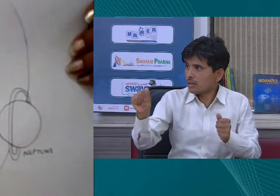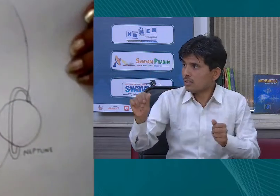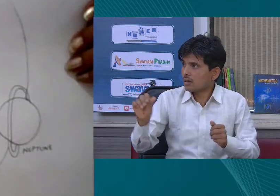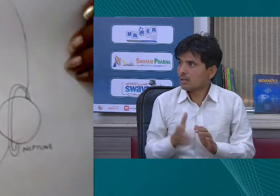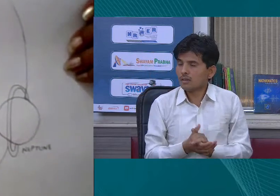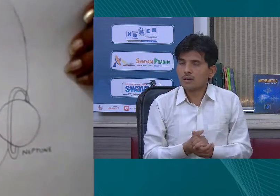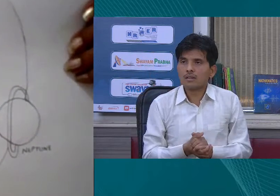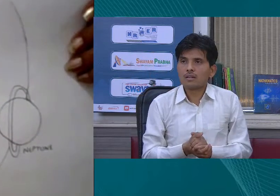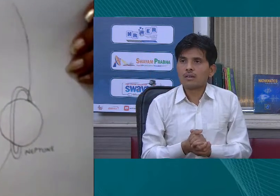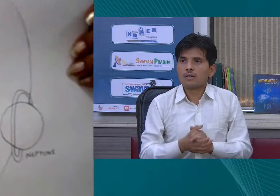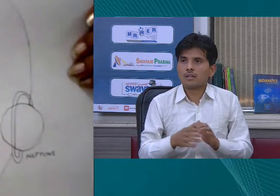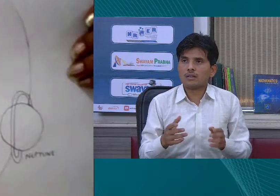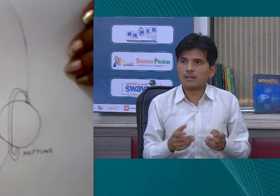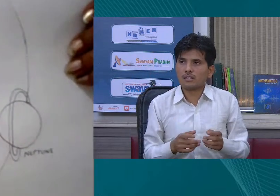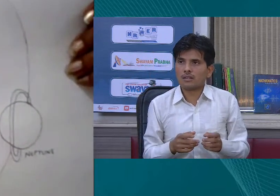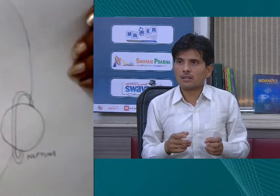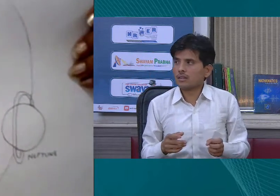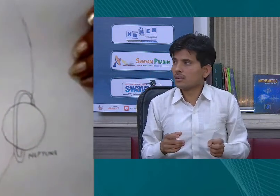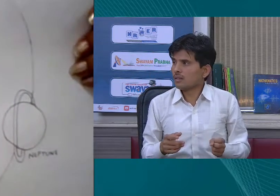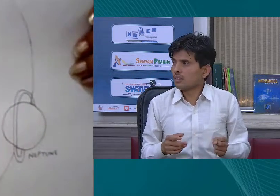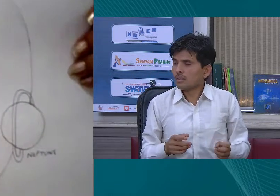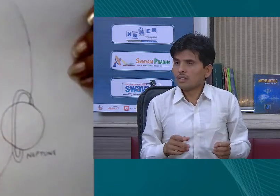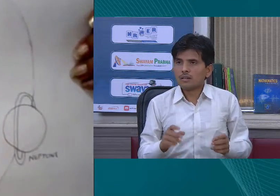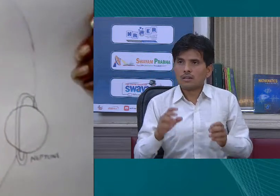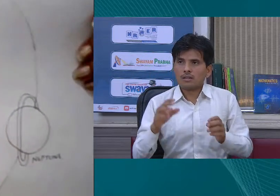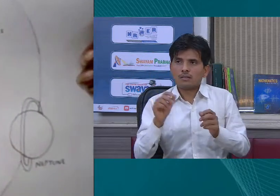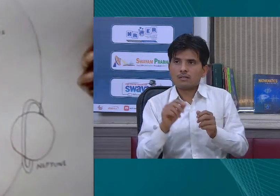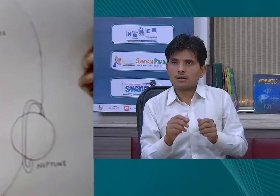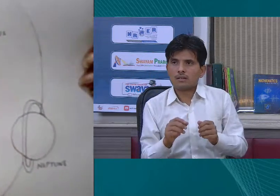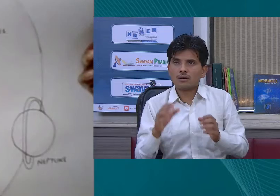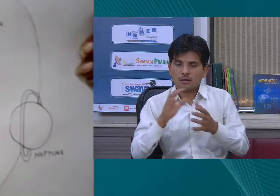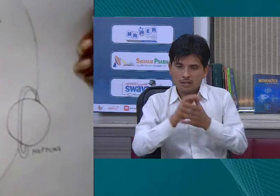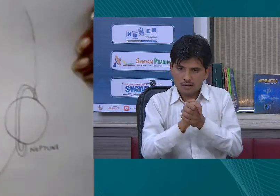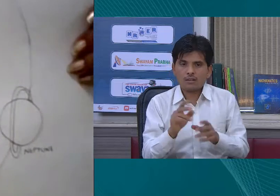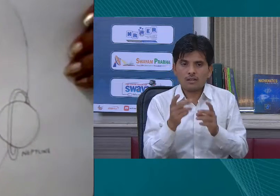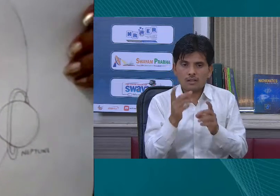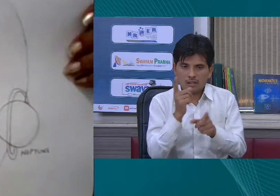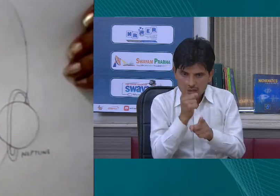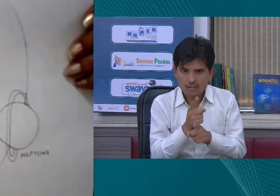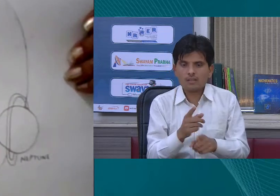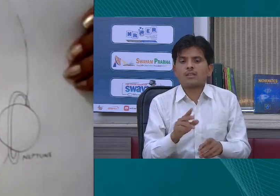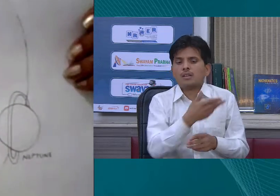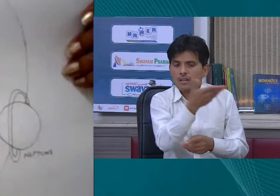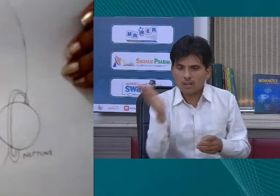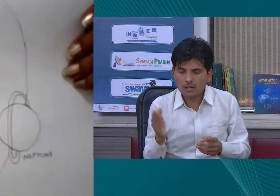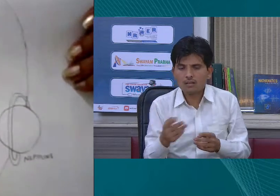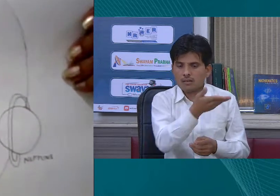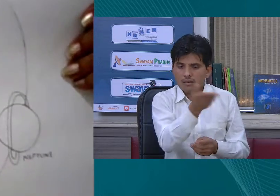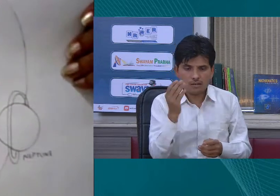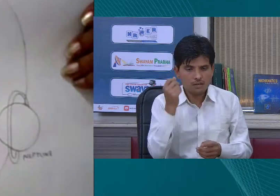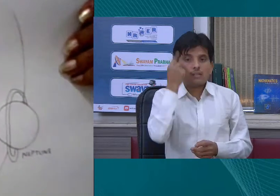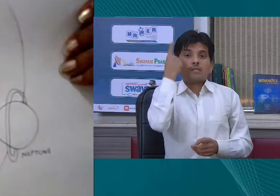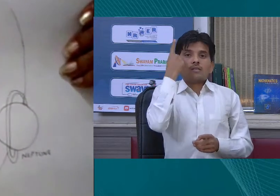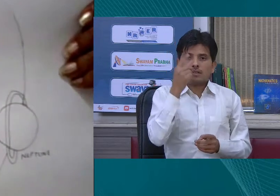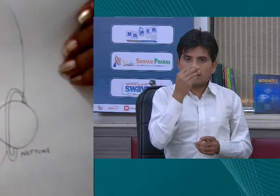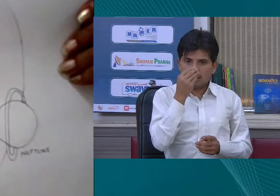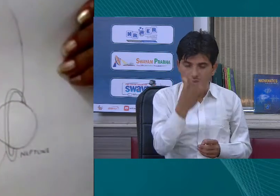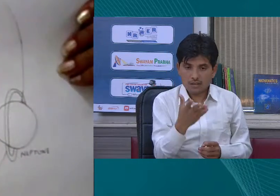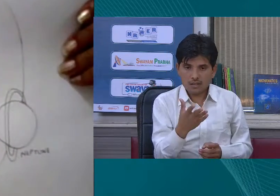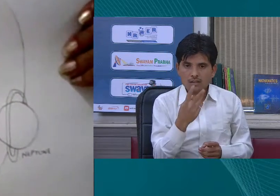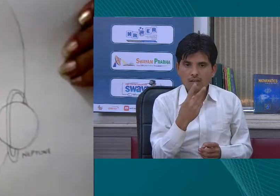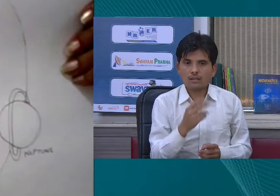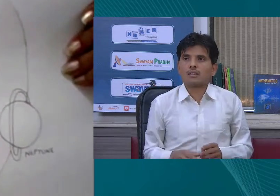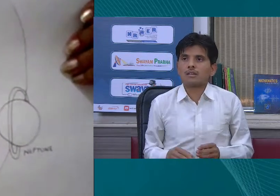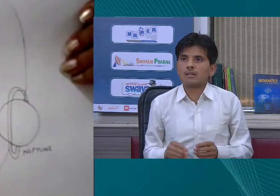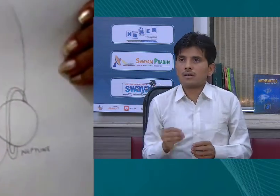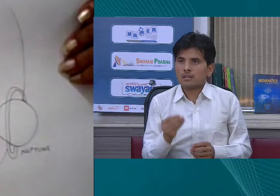tactile diagram that elders or friends or teachers can help in making and then give